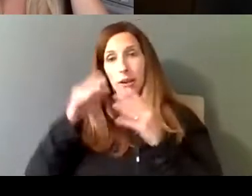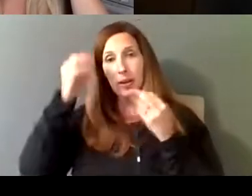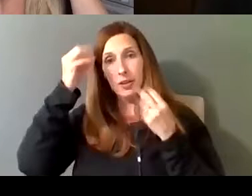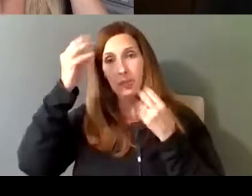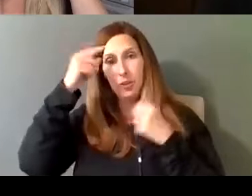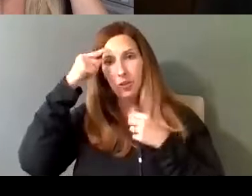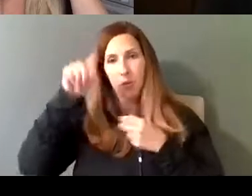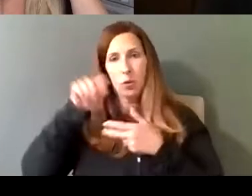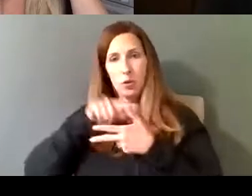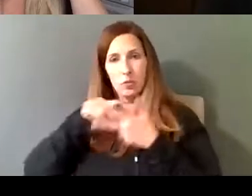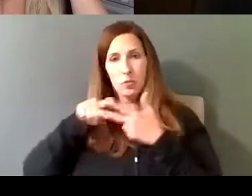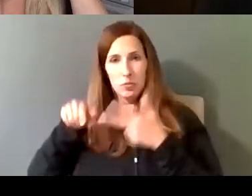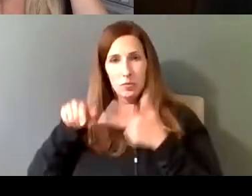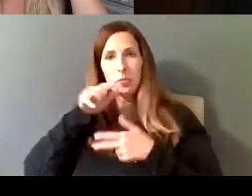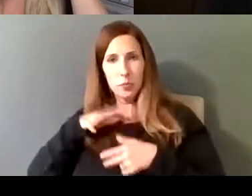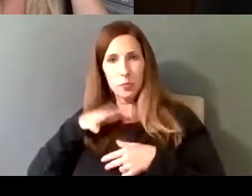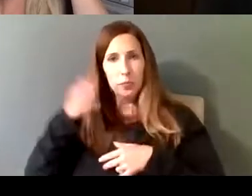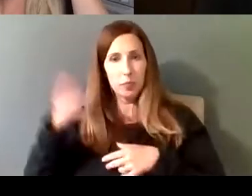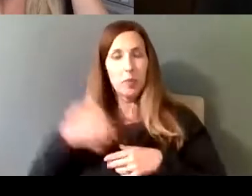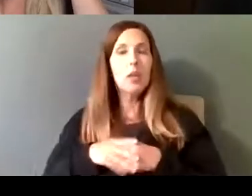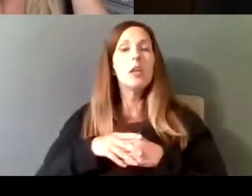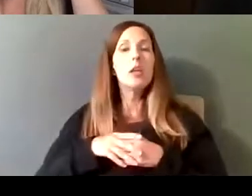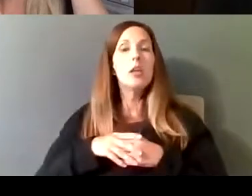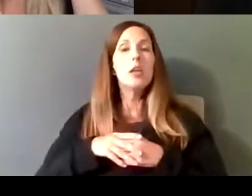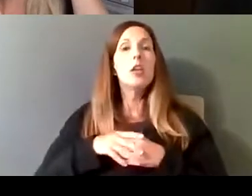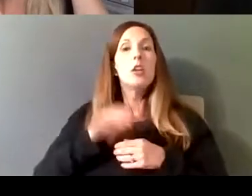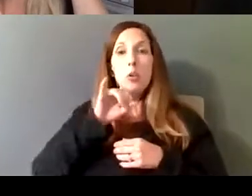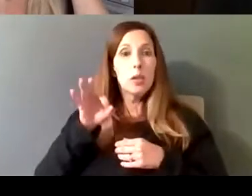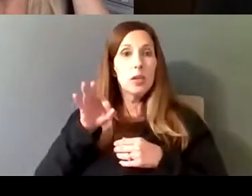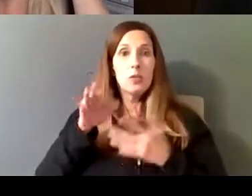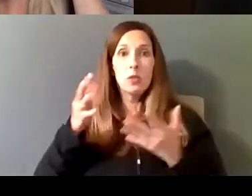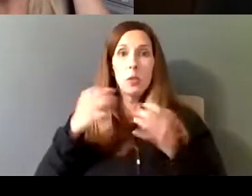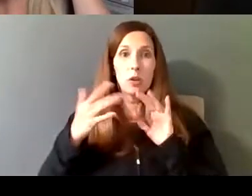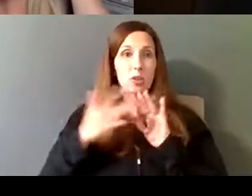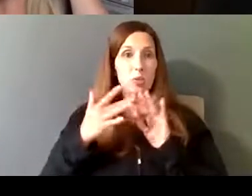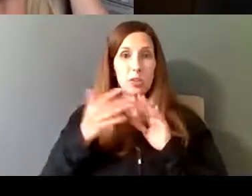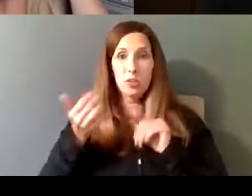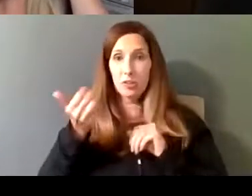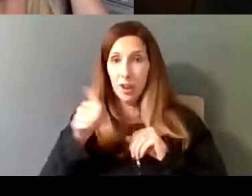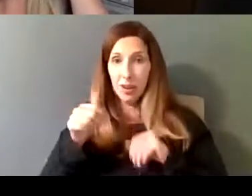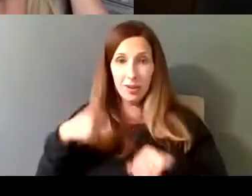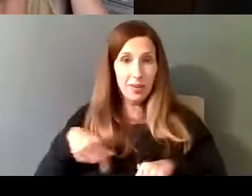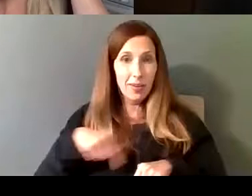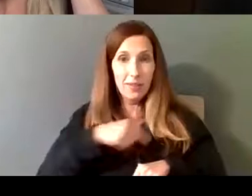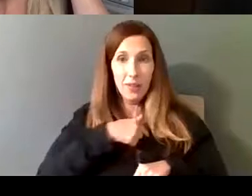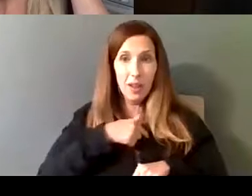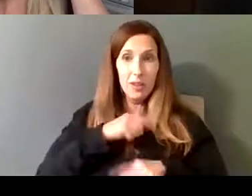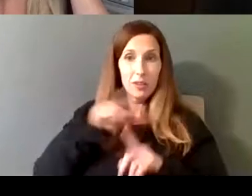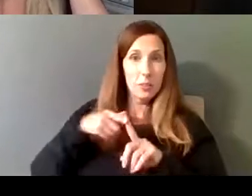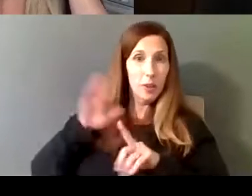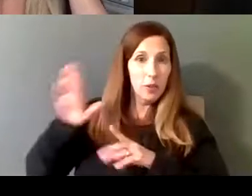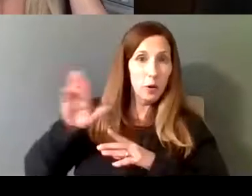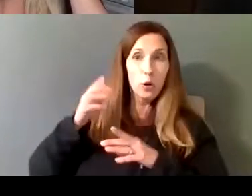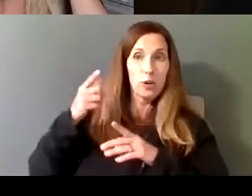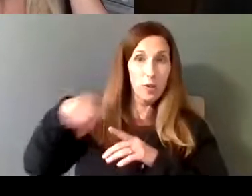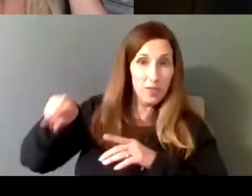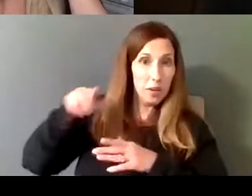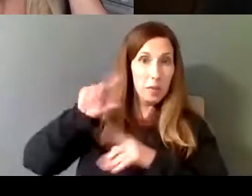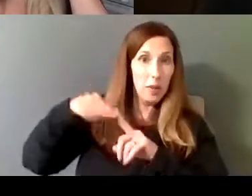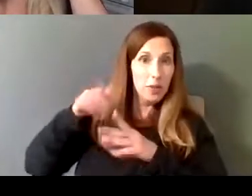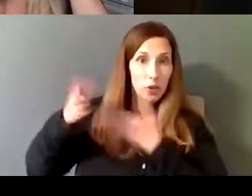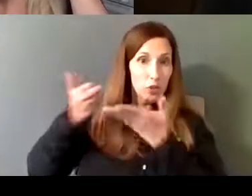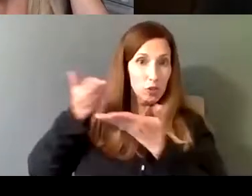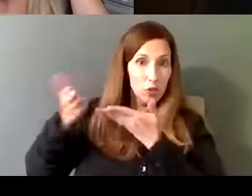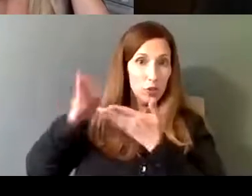for any of the folks that were included here. So if you'd like to reach out to anyone about the services that their organization provides, or if you have any